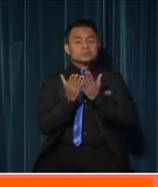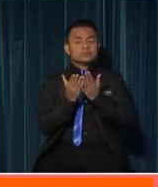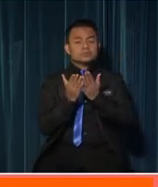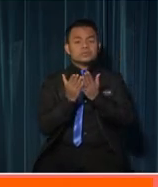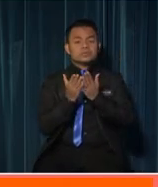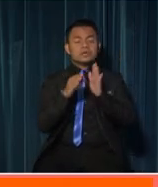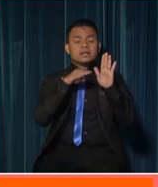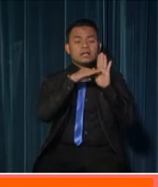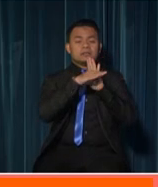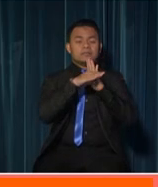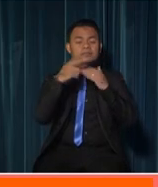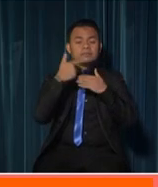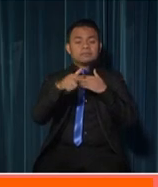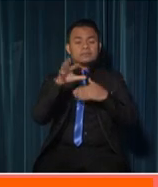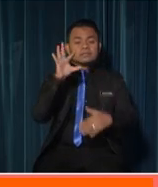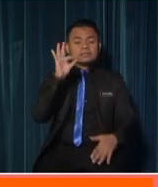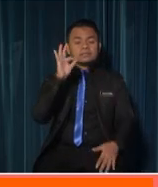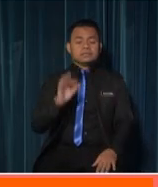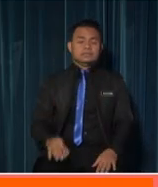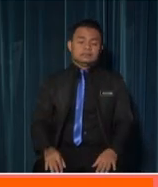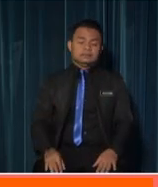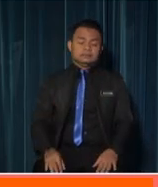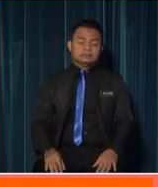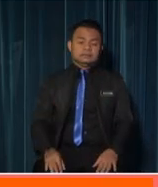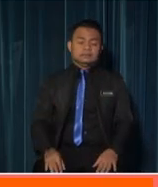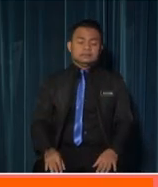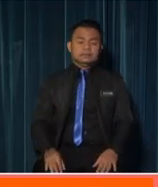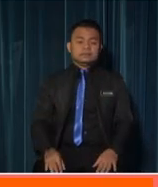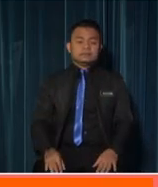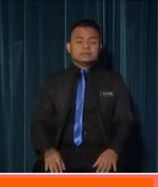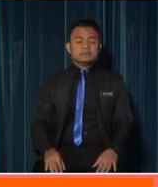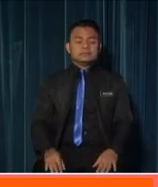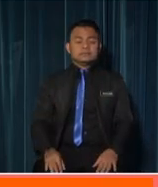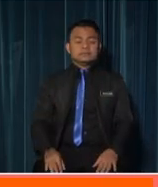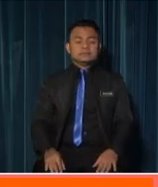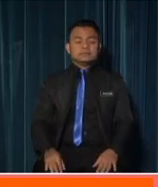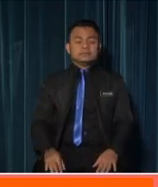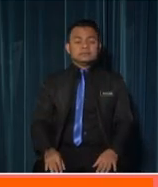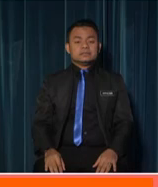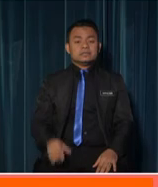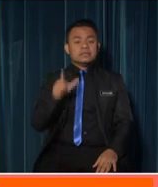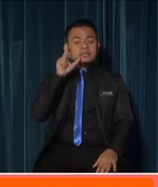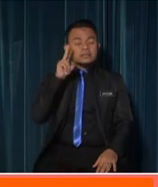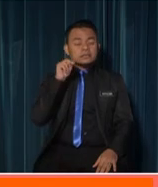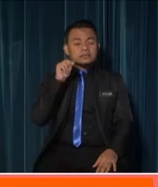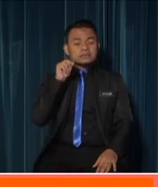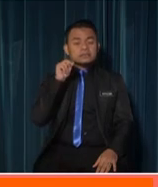9. Lina reads her storybook at half past 9 at